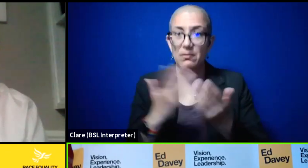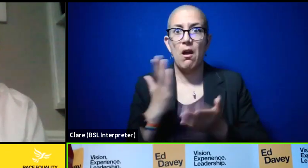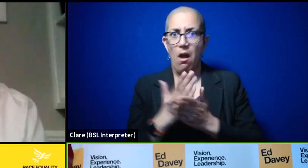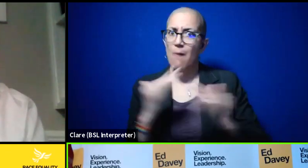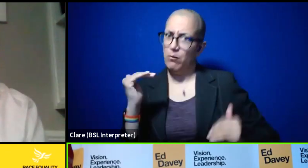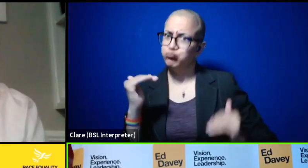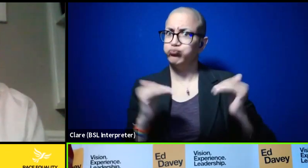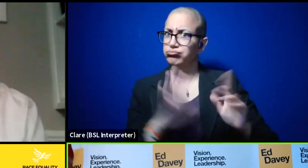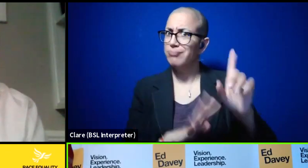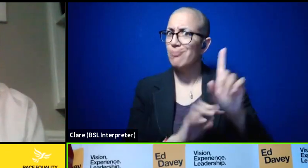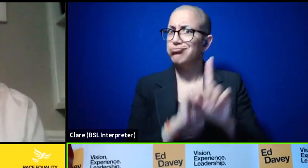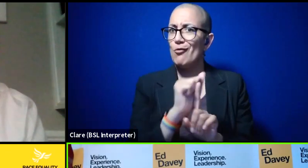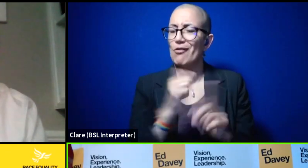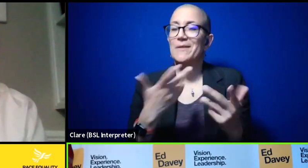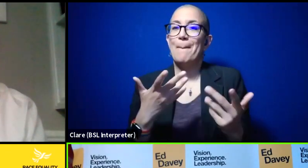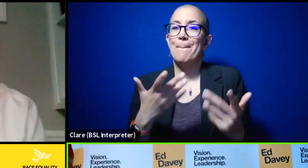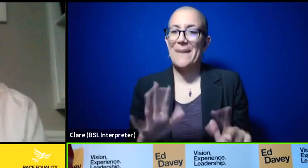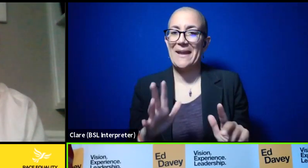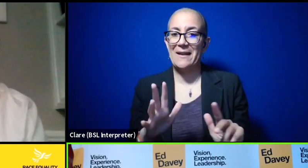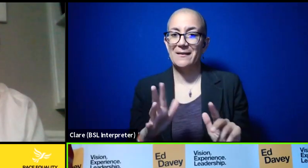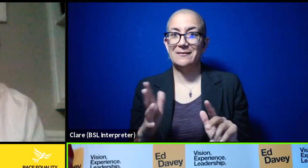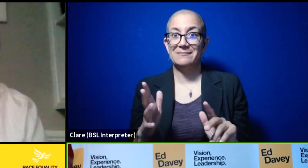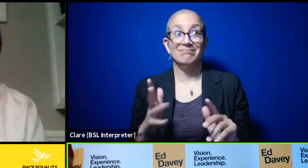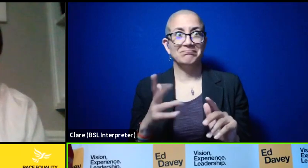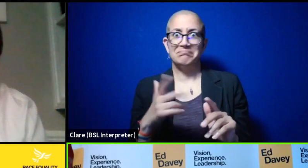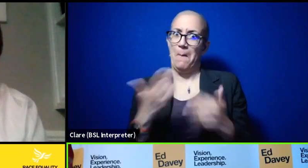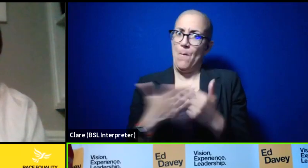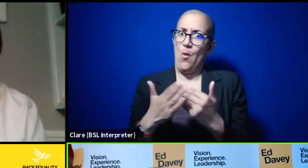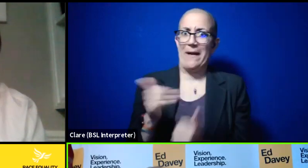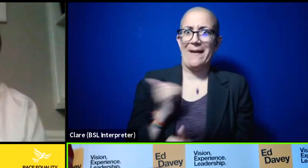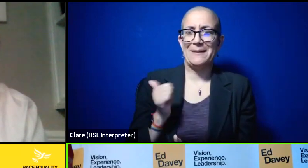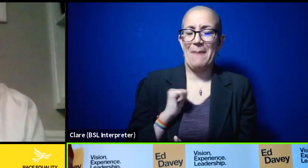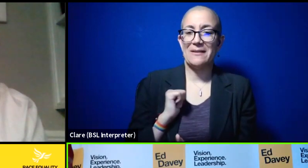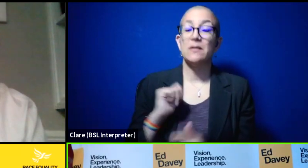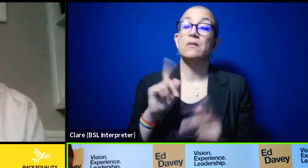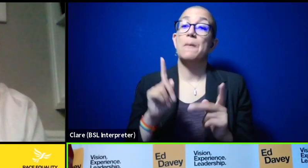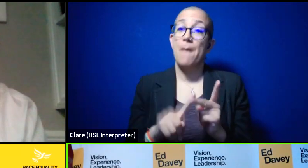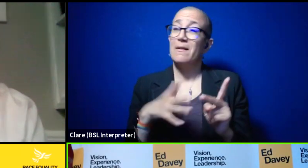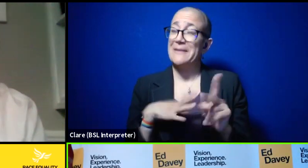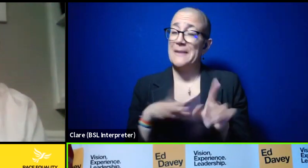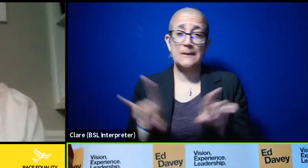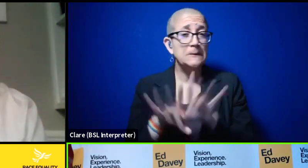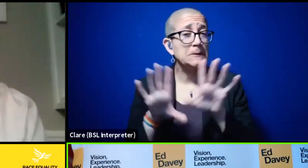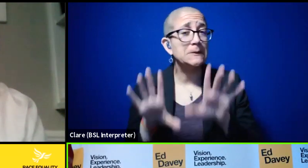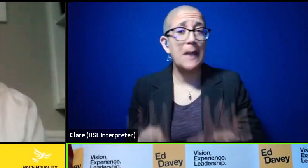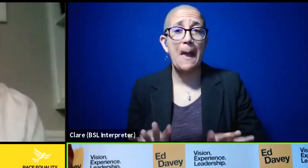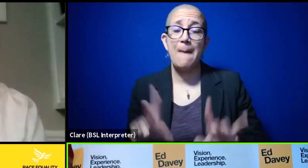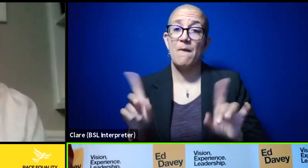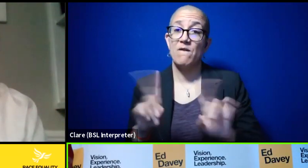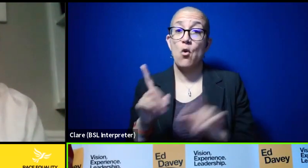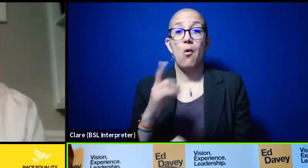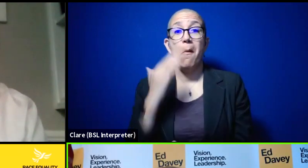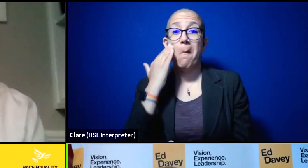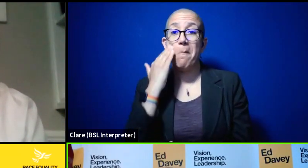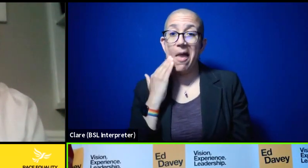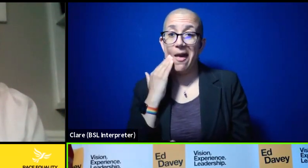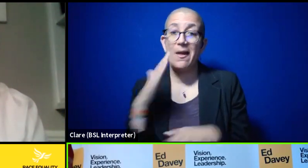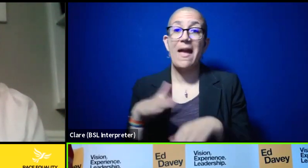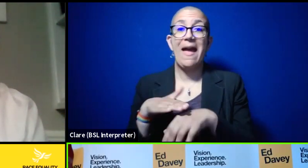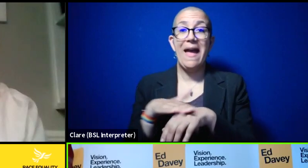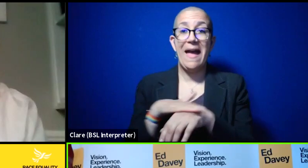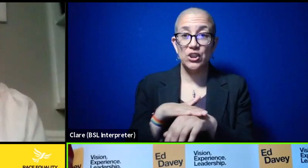had expected when I commissioned the report. But we should do exactly the same for Black, Asian, and